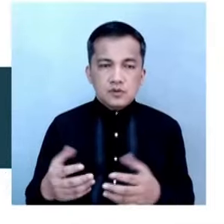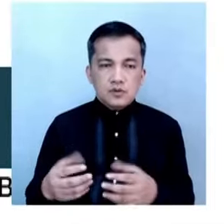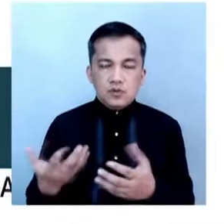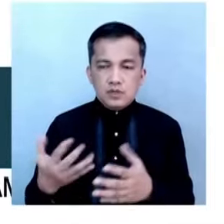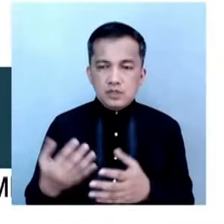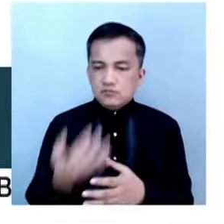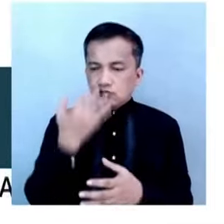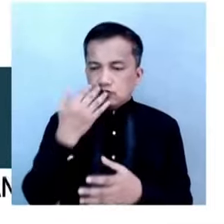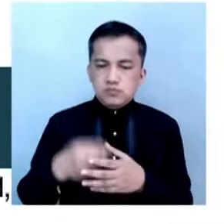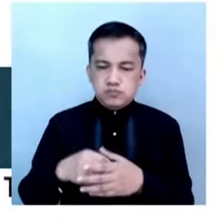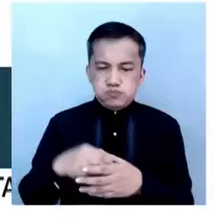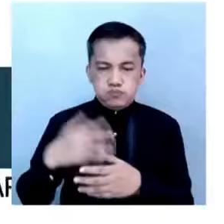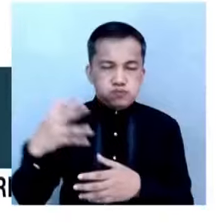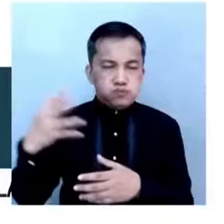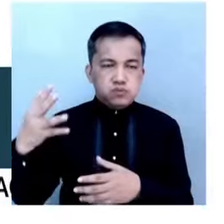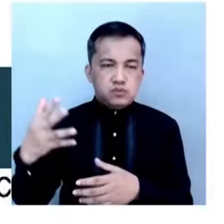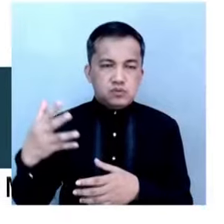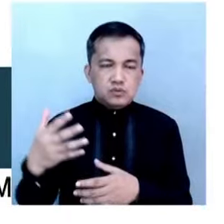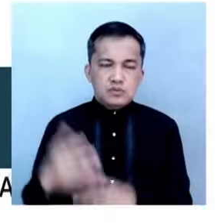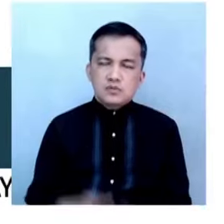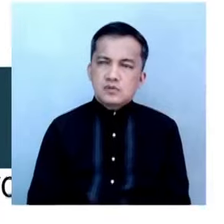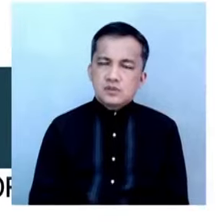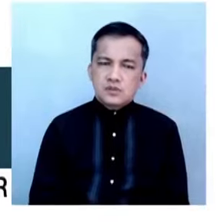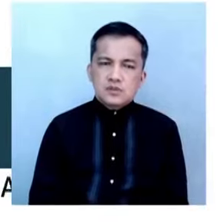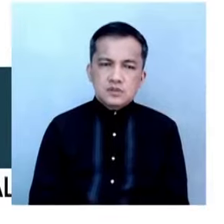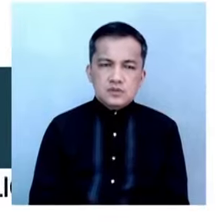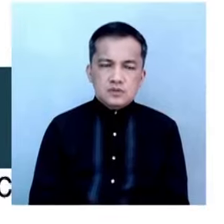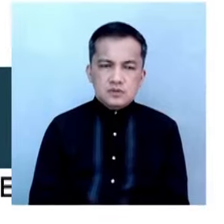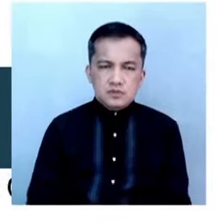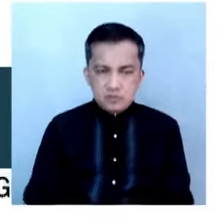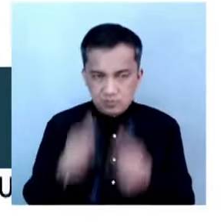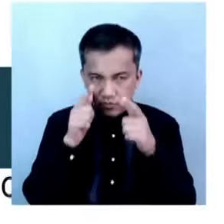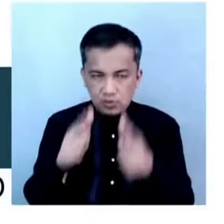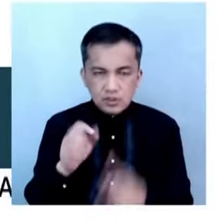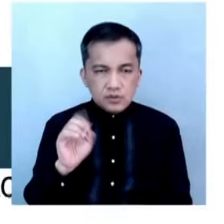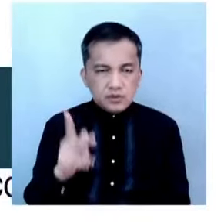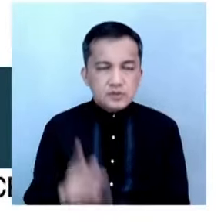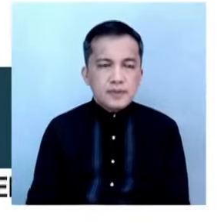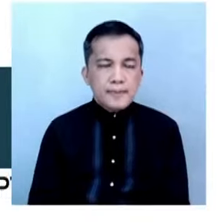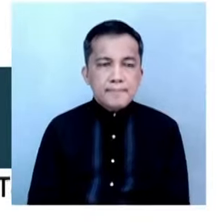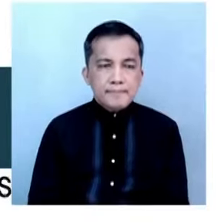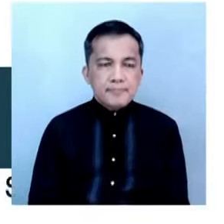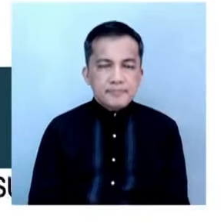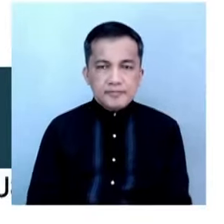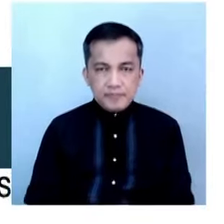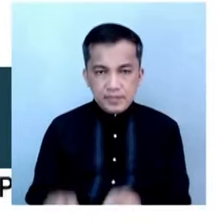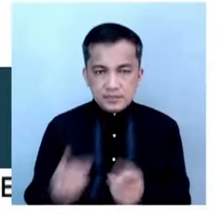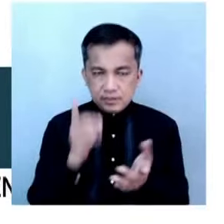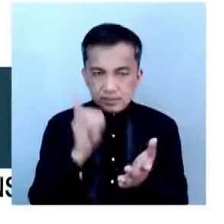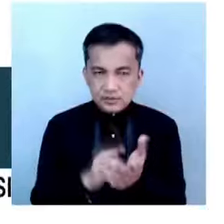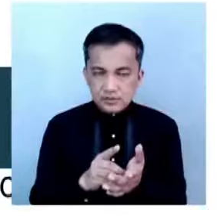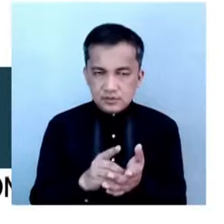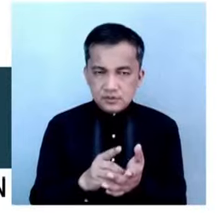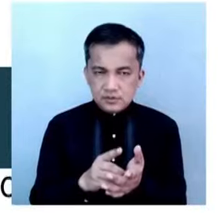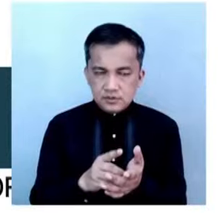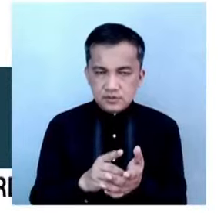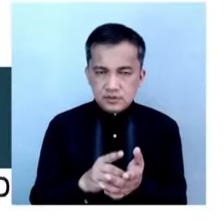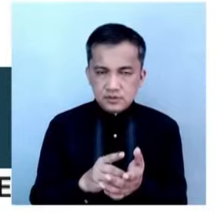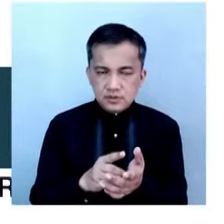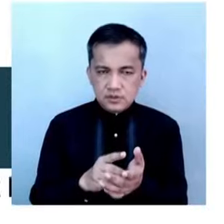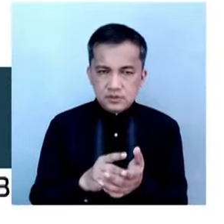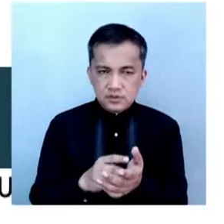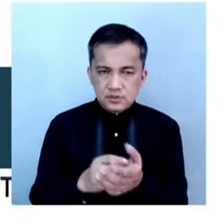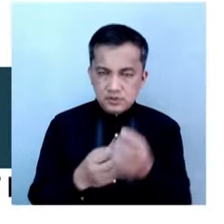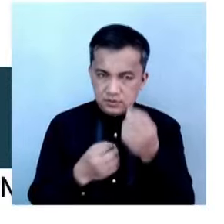naaamoy. Visually, he says mukhang okay. Pero sa datos niyo po at nakukuha niyo pong impormasyon, is